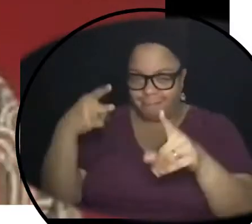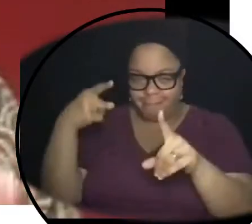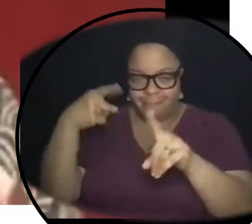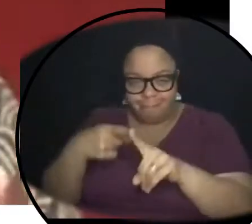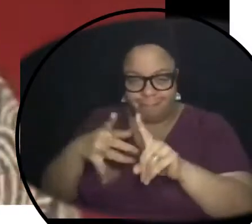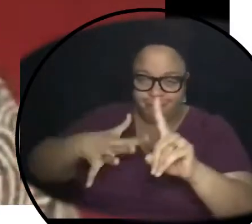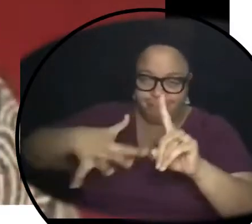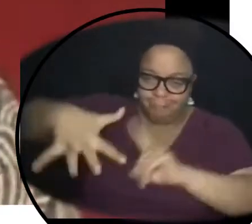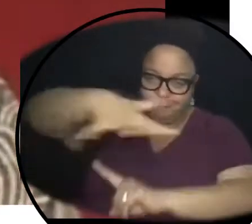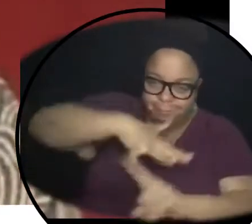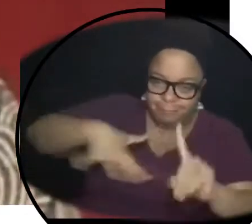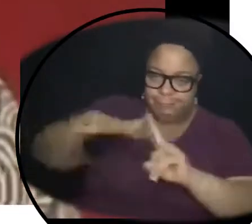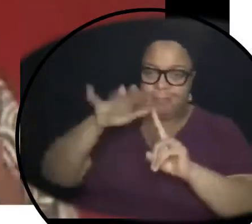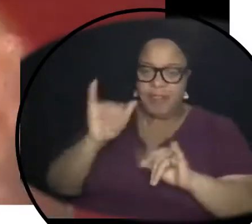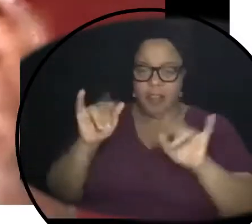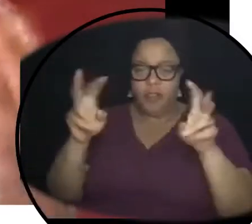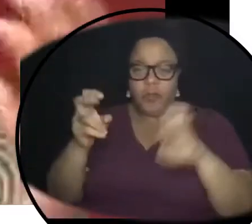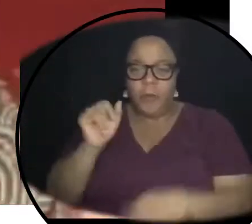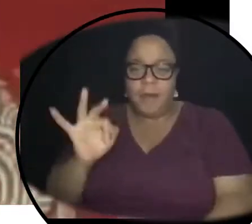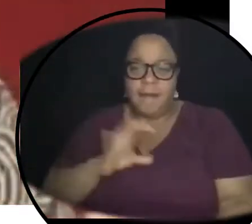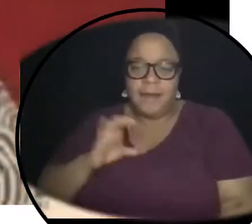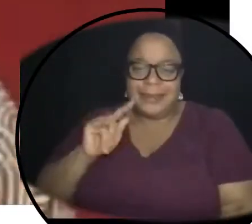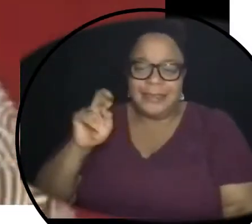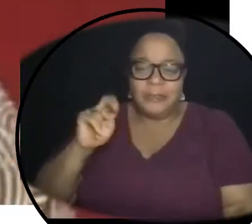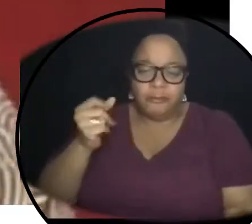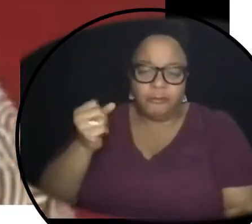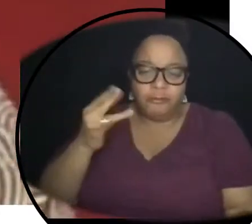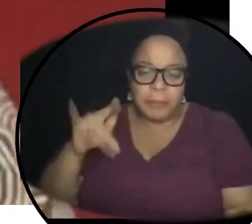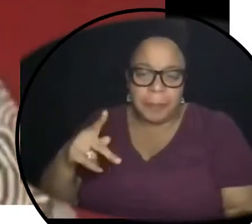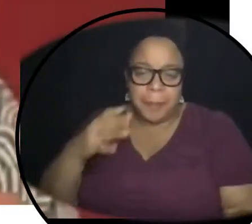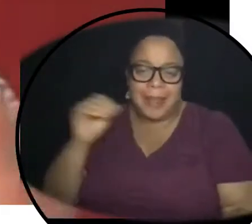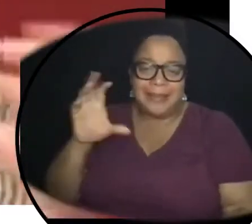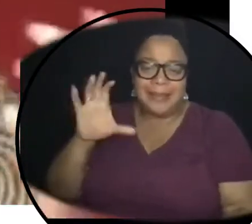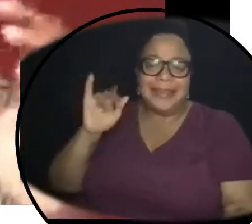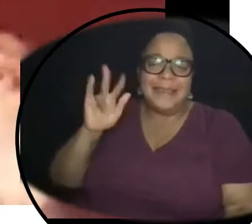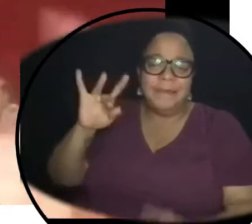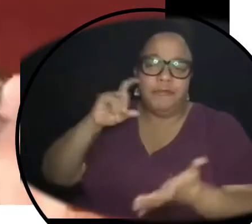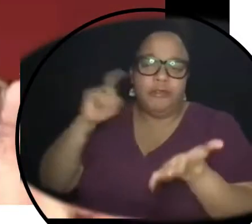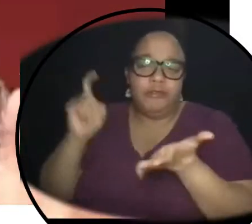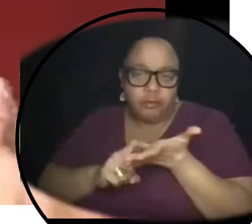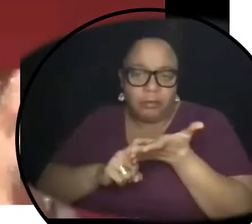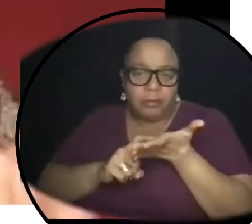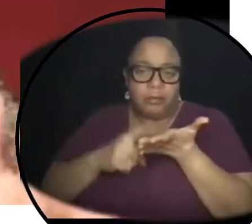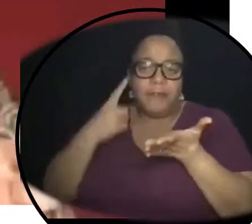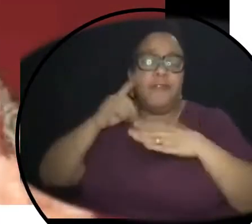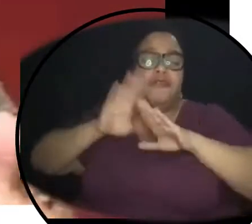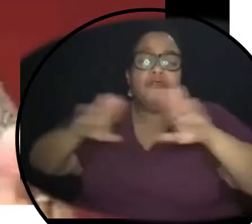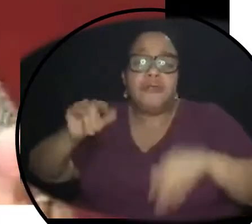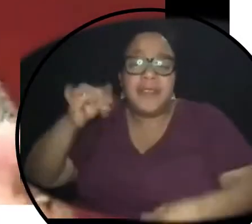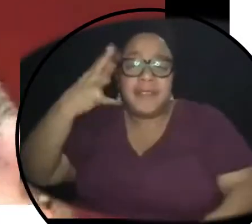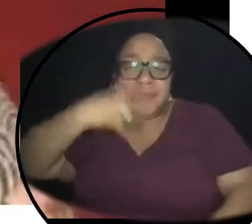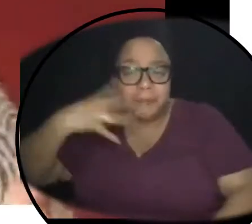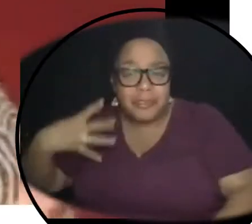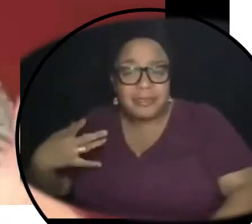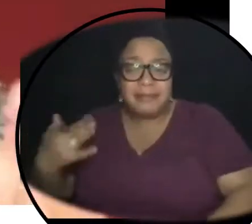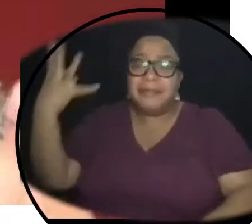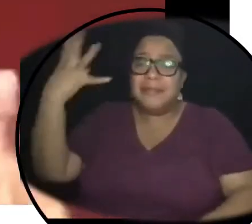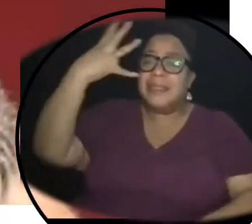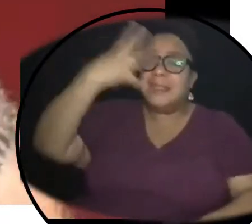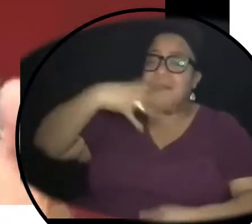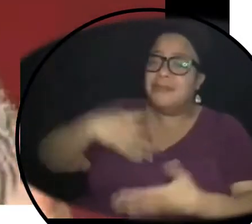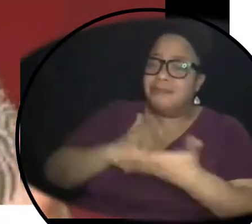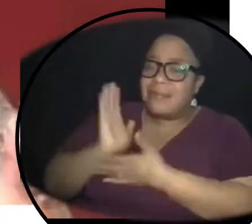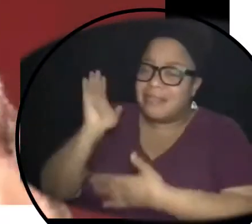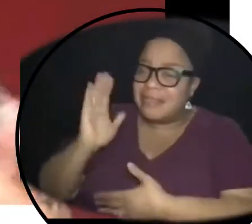which comes from both colonial and fascist legislations, aimed at regulating access to citizenship